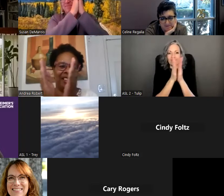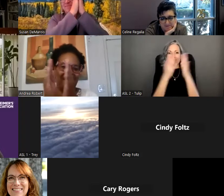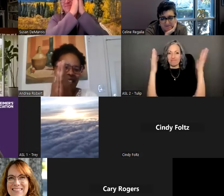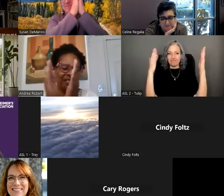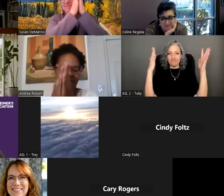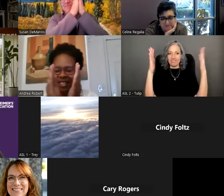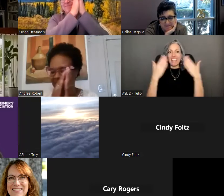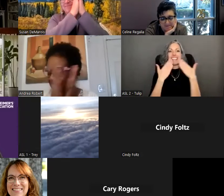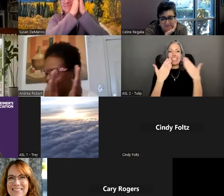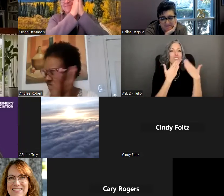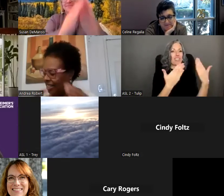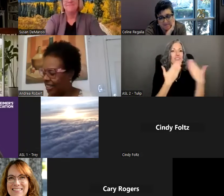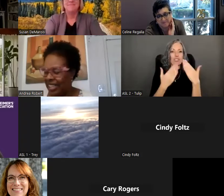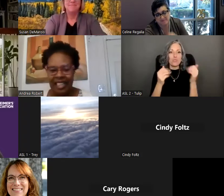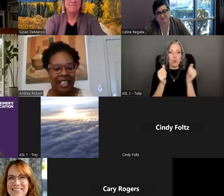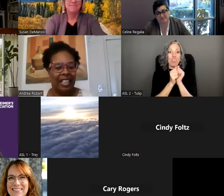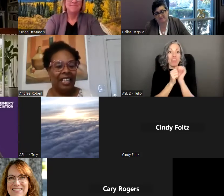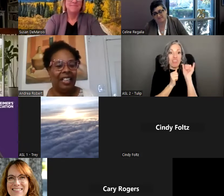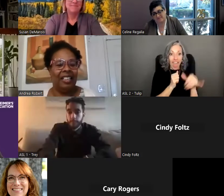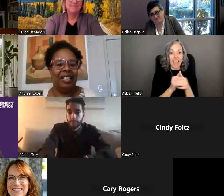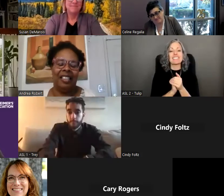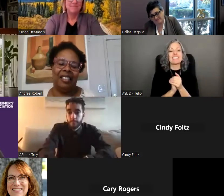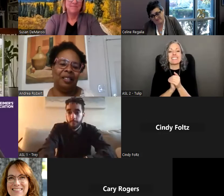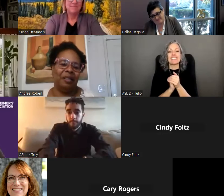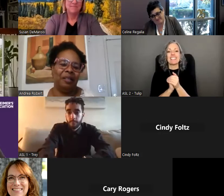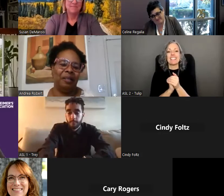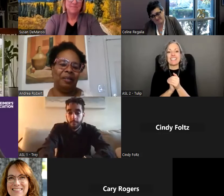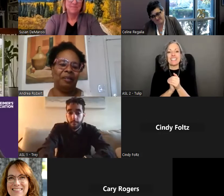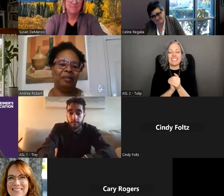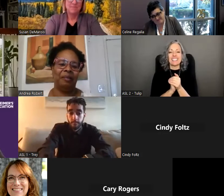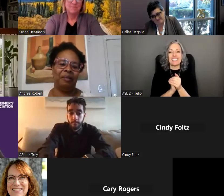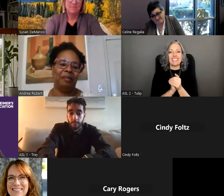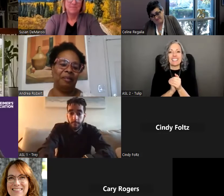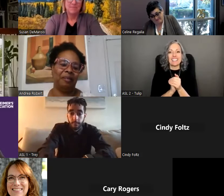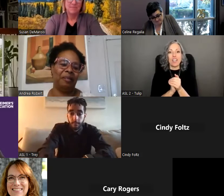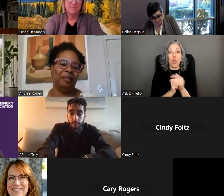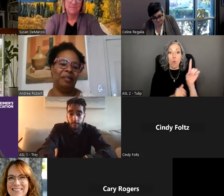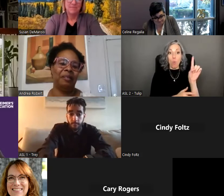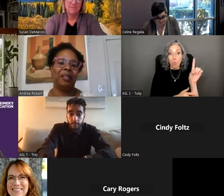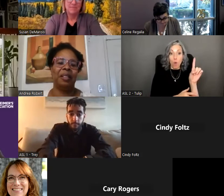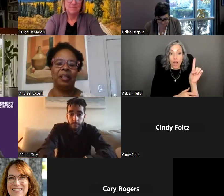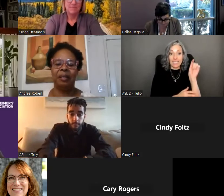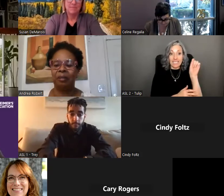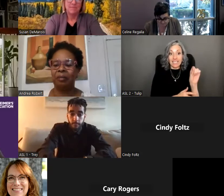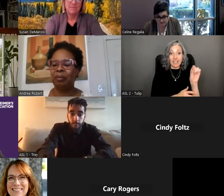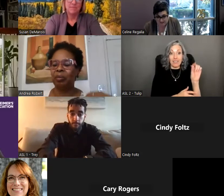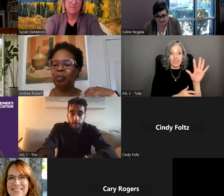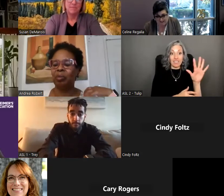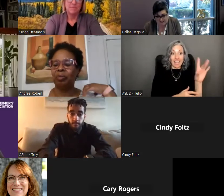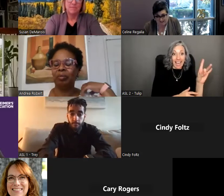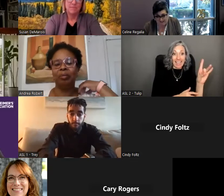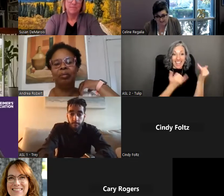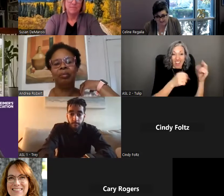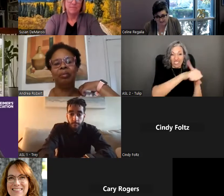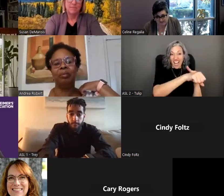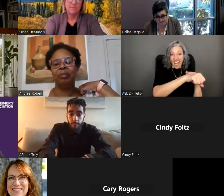Okay, thank you, thank you. So with that, is actually 1:58. I think we